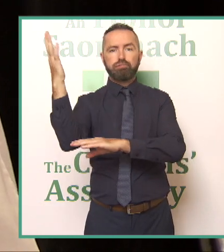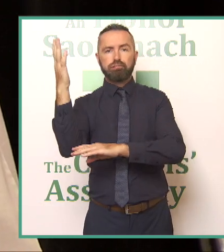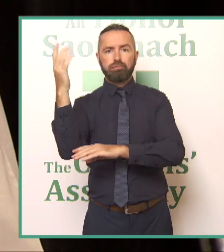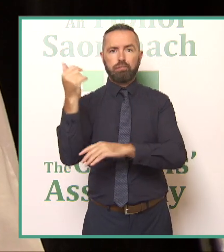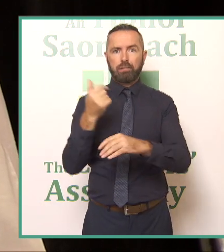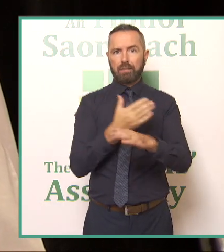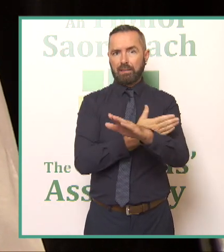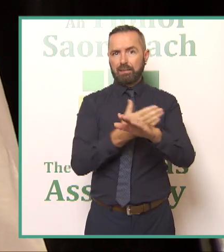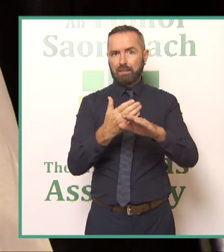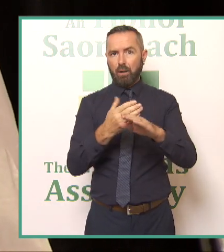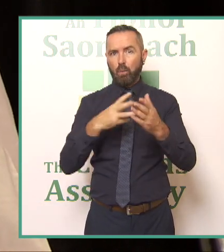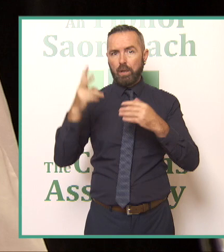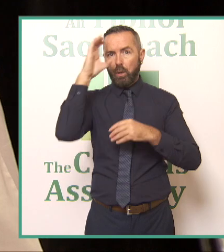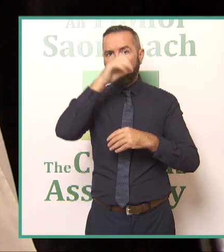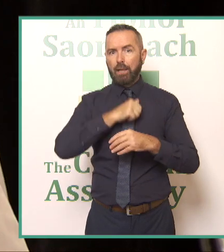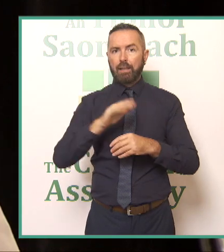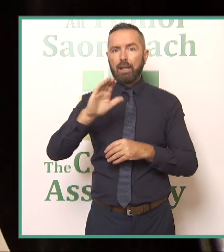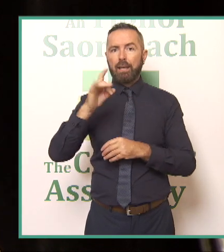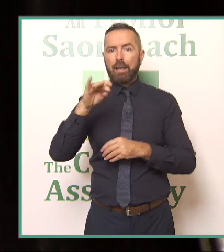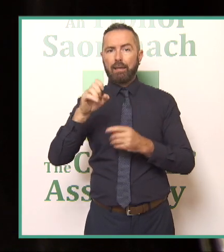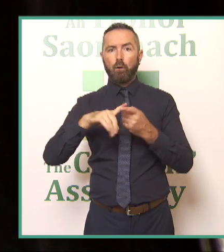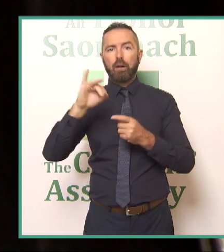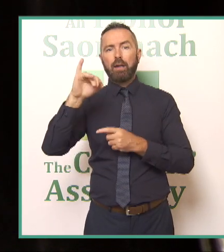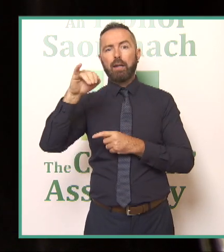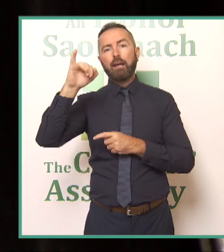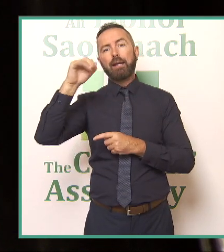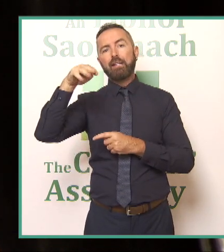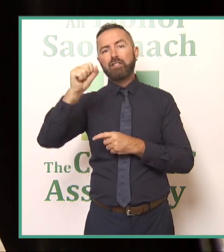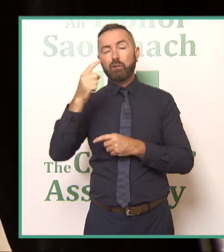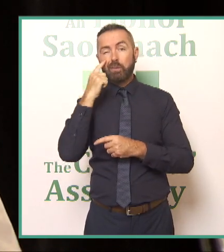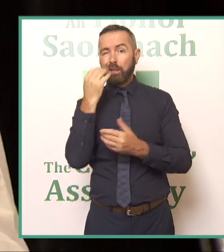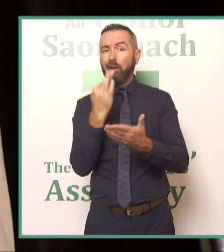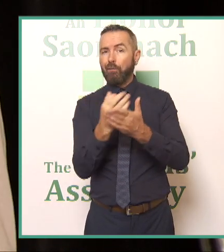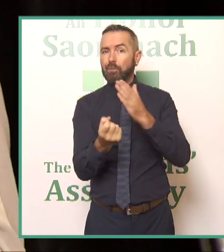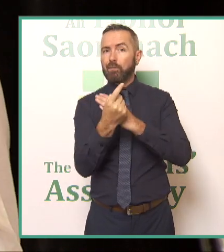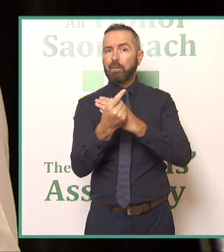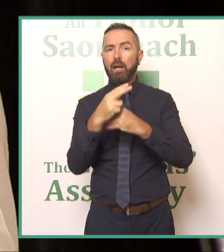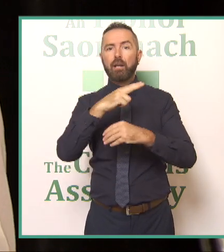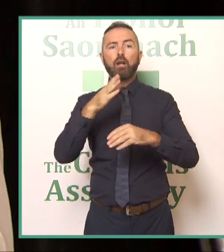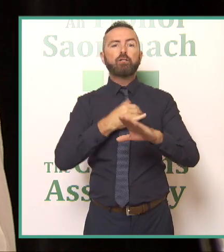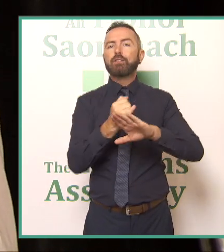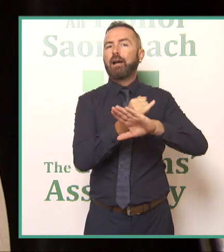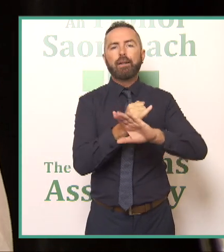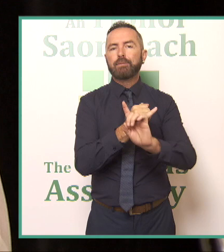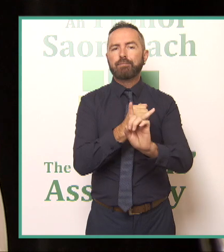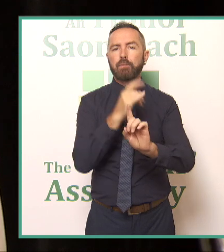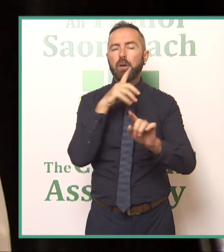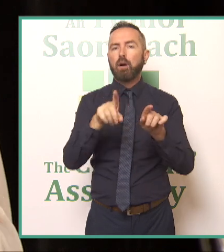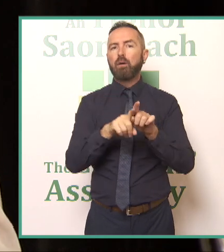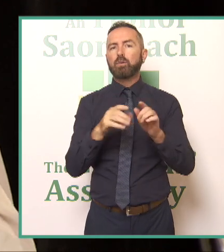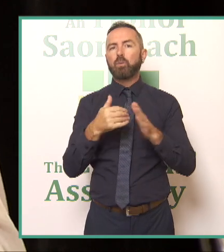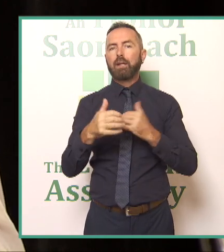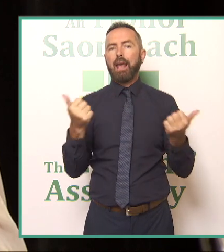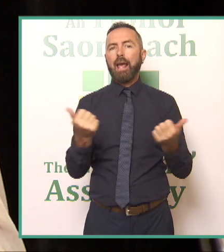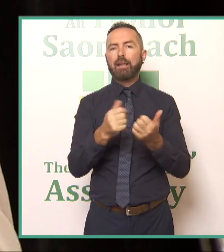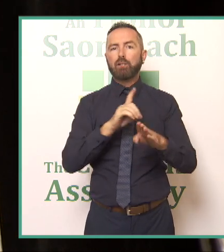when we look at lakes, loch, or inish, the term inish you will see quite a lot. It refers not just to an island, but it refers to